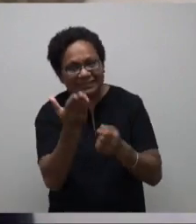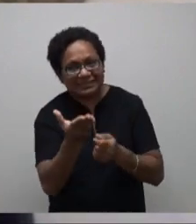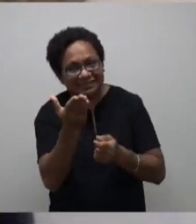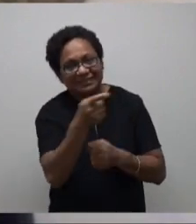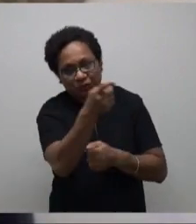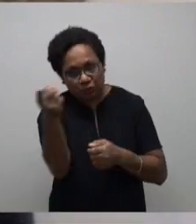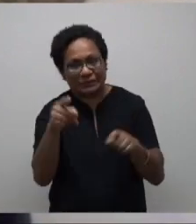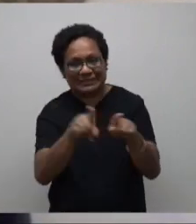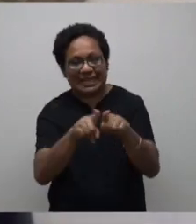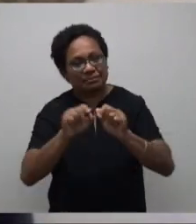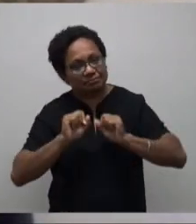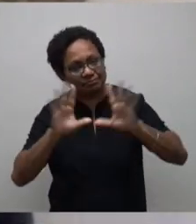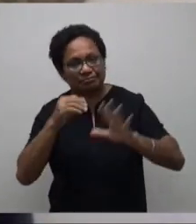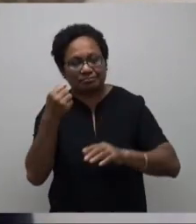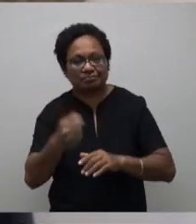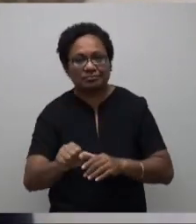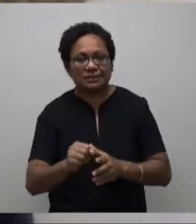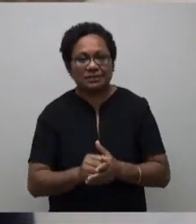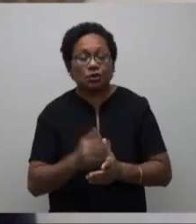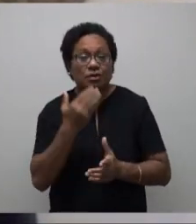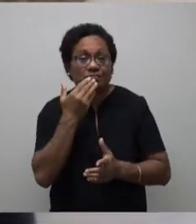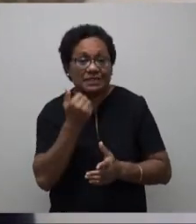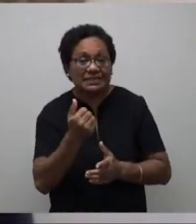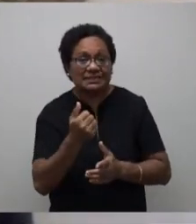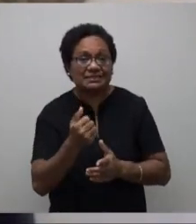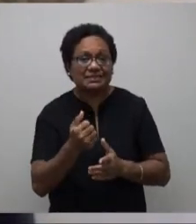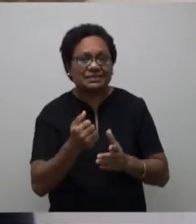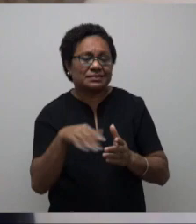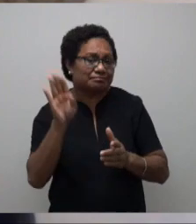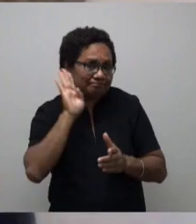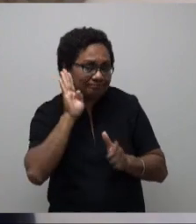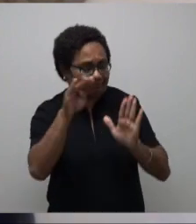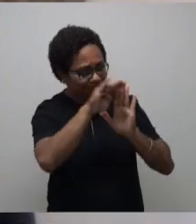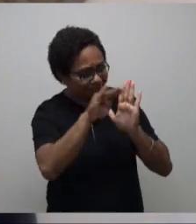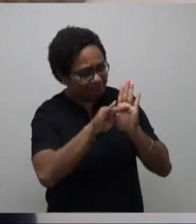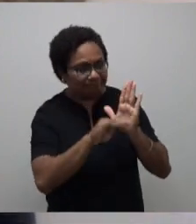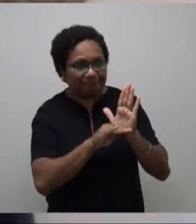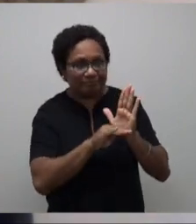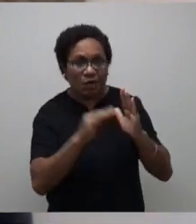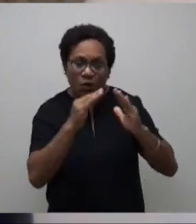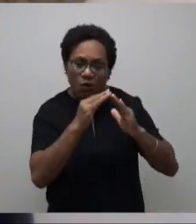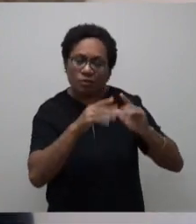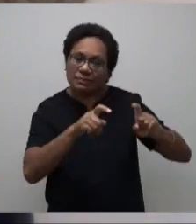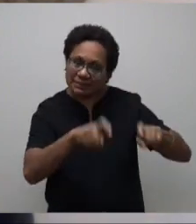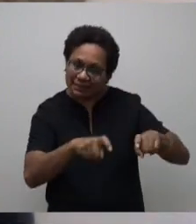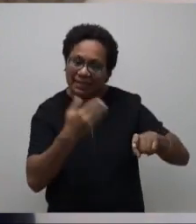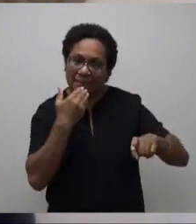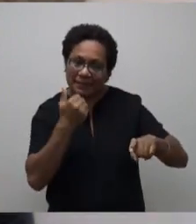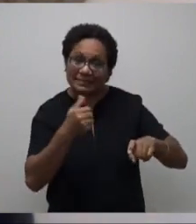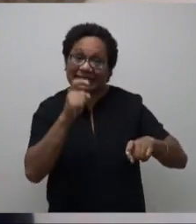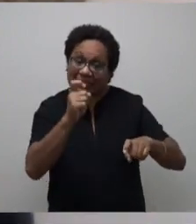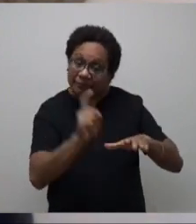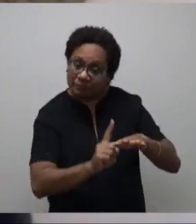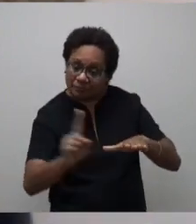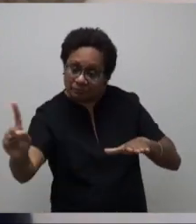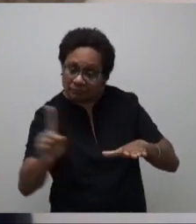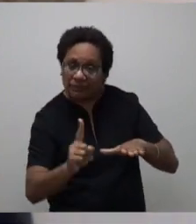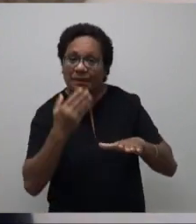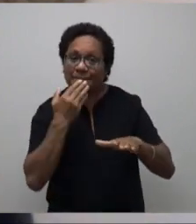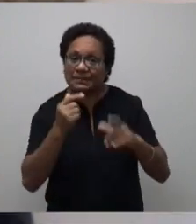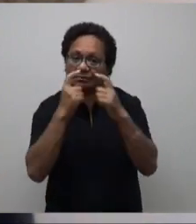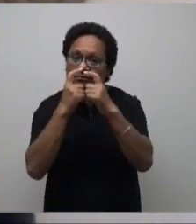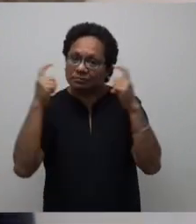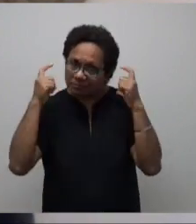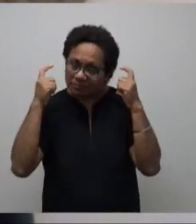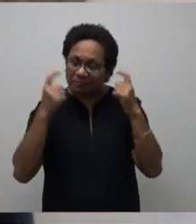advice given, please do so now. Stay home as much as possible. If you do leave home, please wear a well-fitted